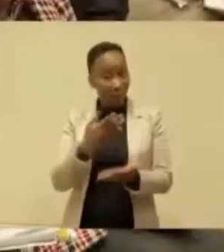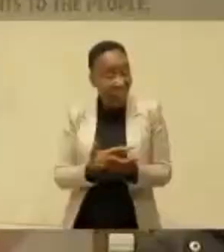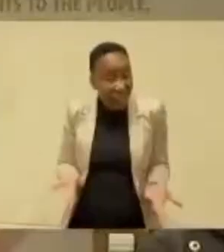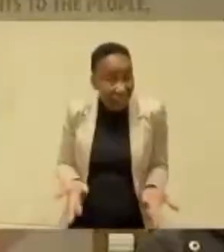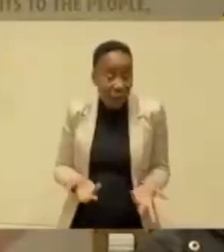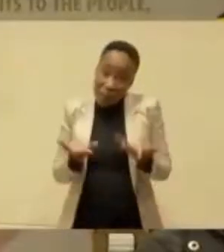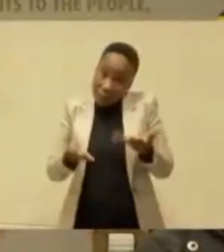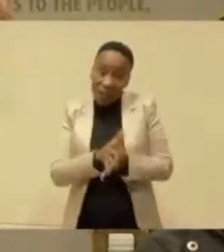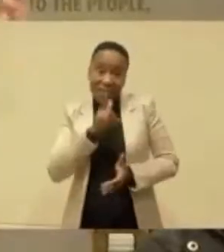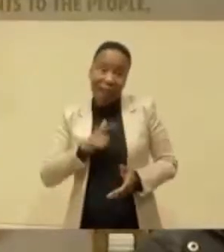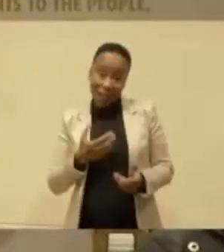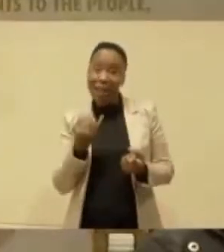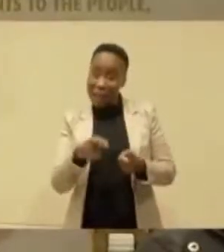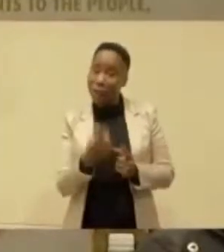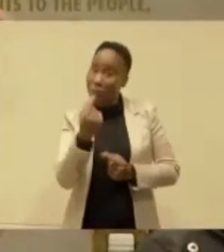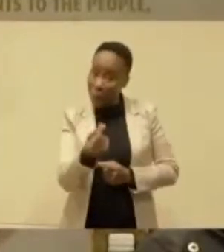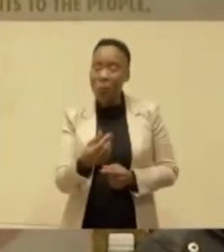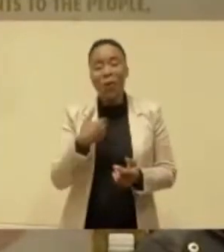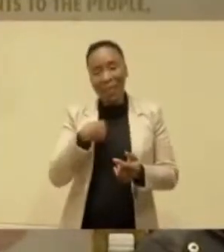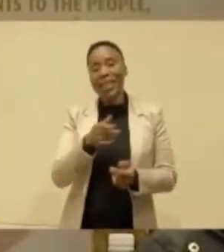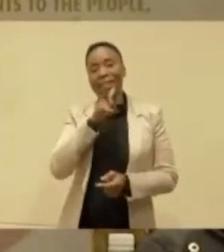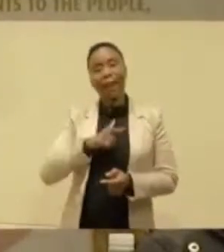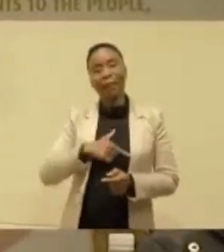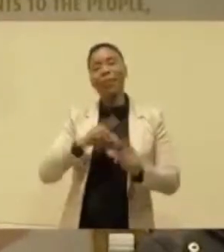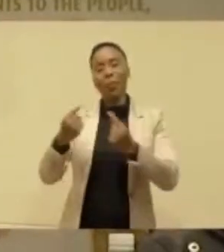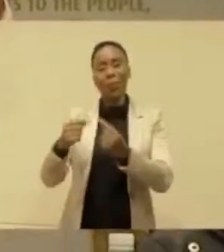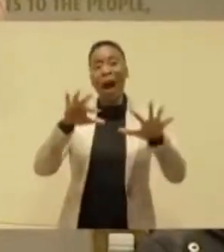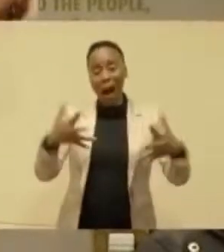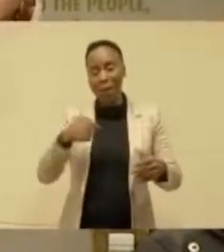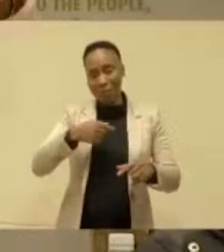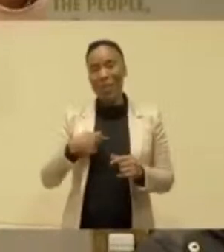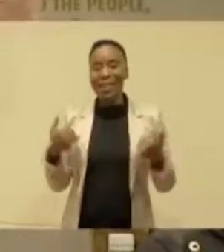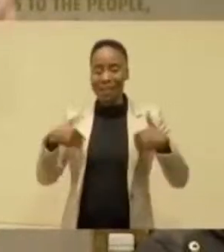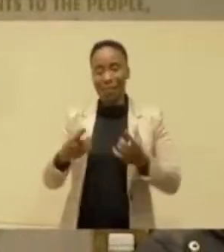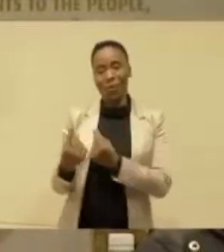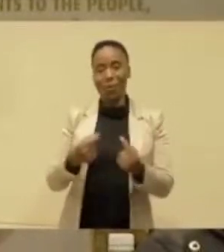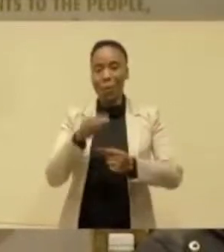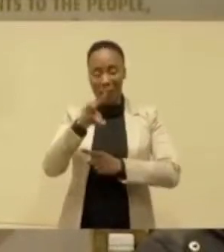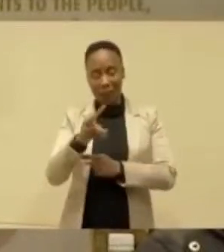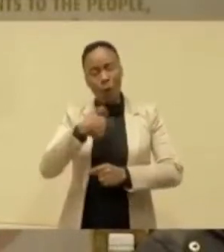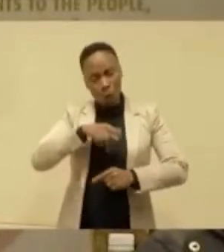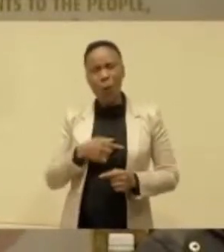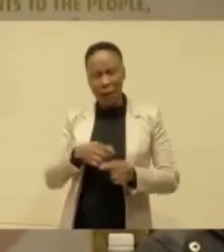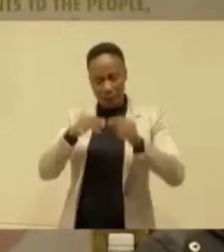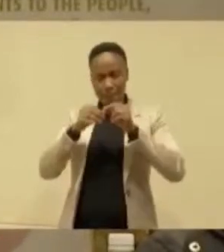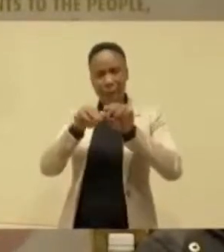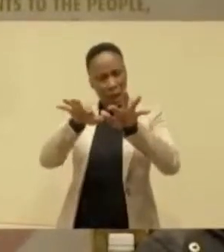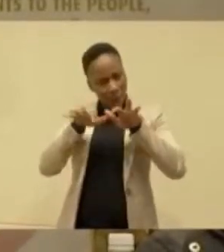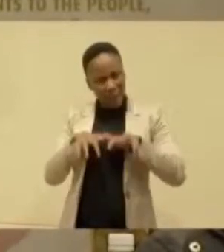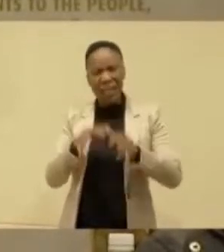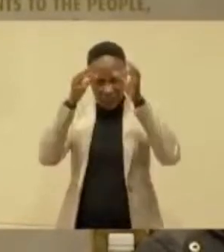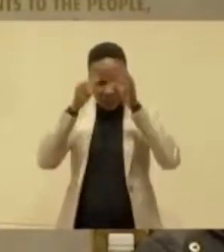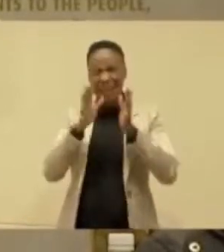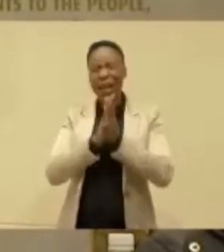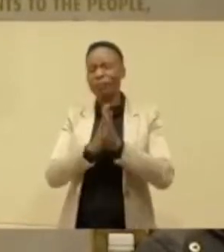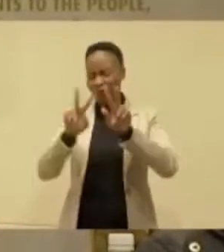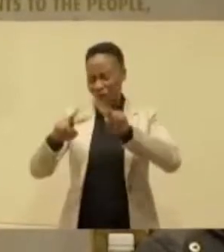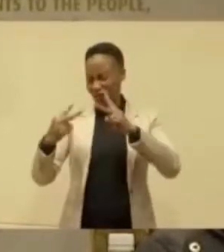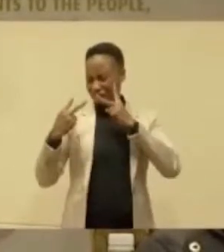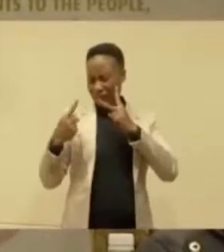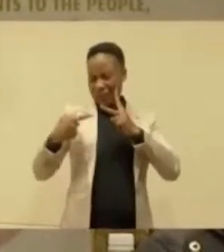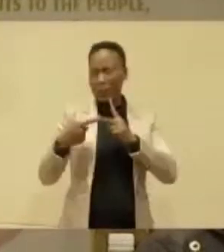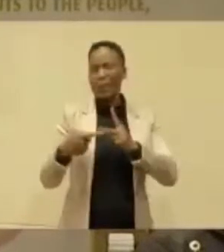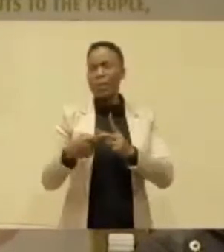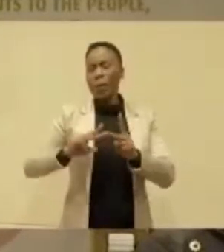so that is why as parliament we have decided to review the women's charter now when we reviewed